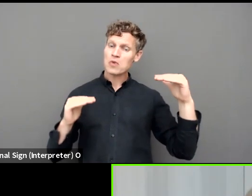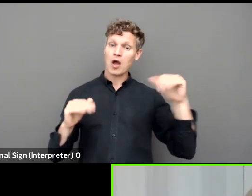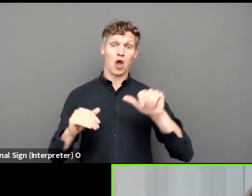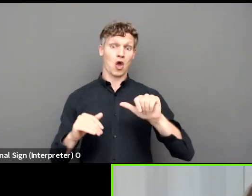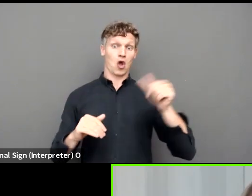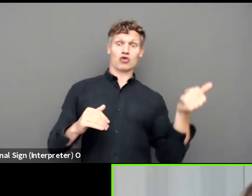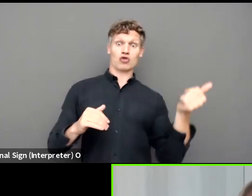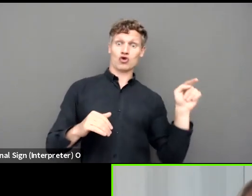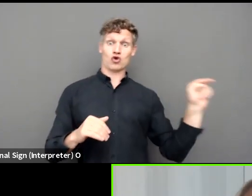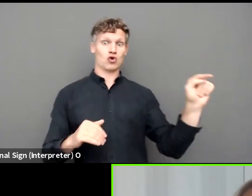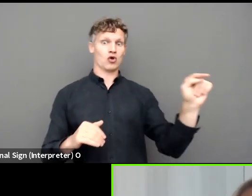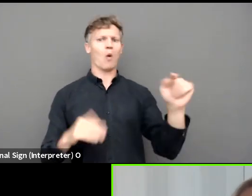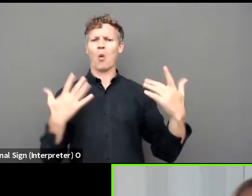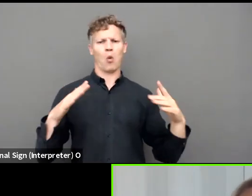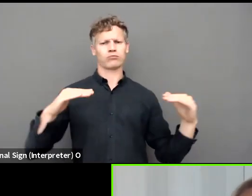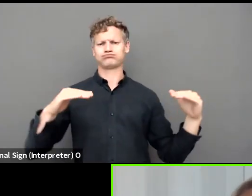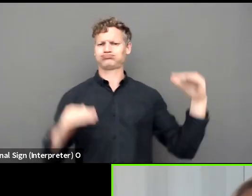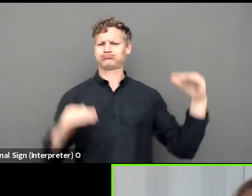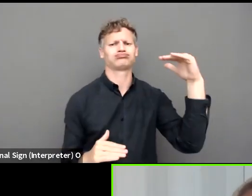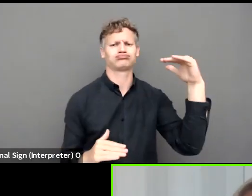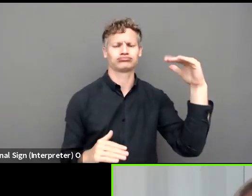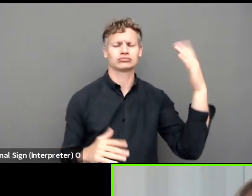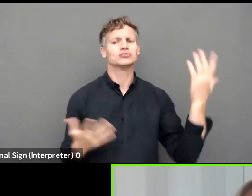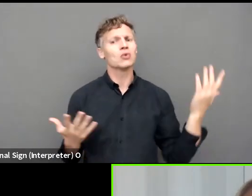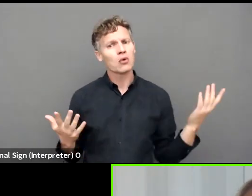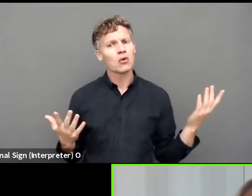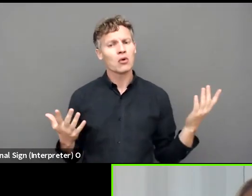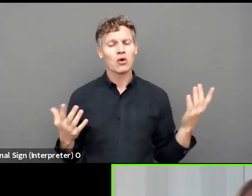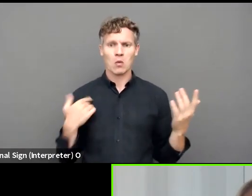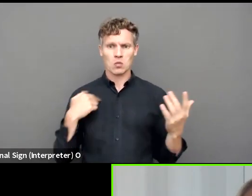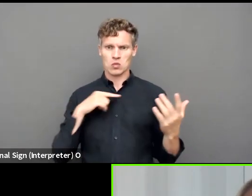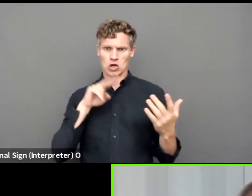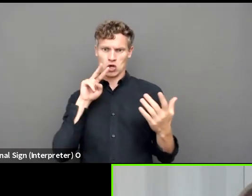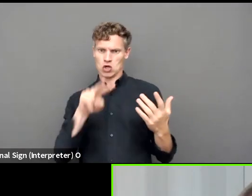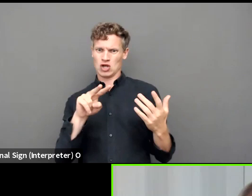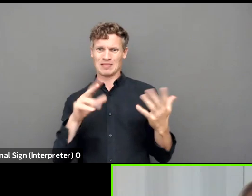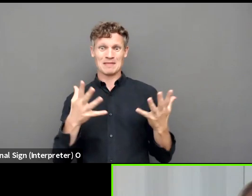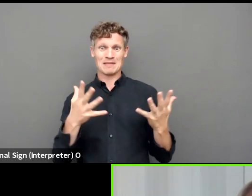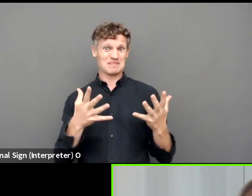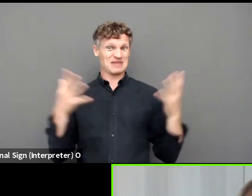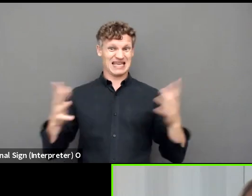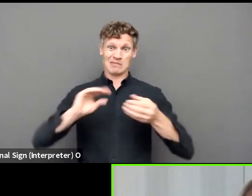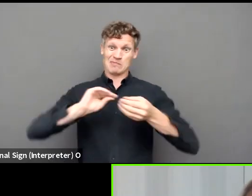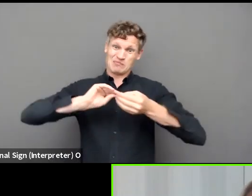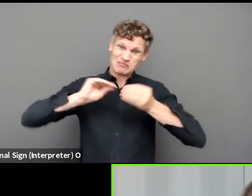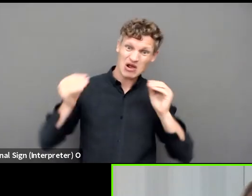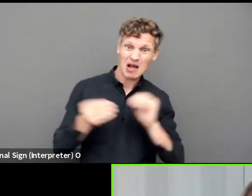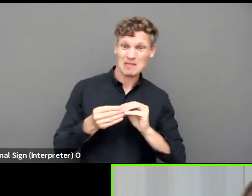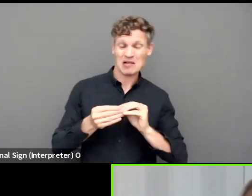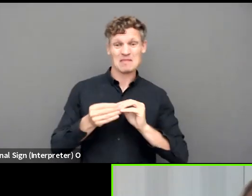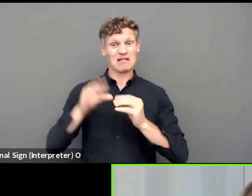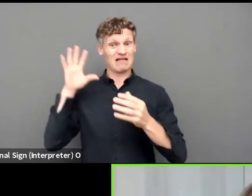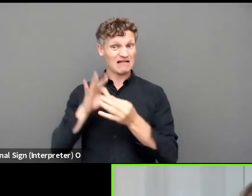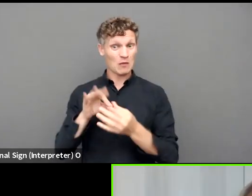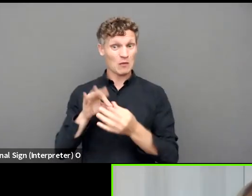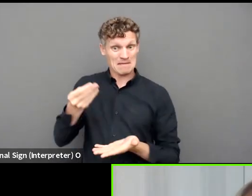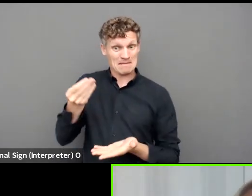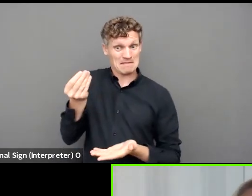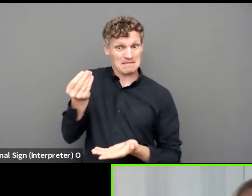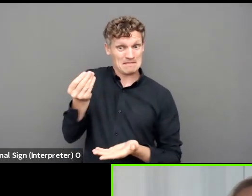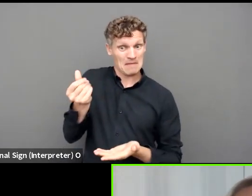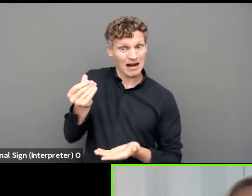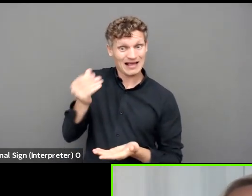So, if you look for the big stuff, it's actually not in compensation and salary, it's in that variable